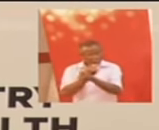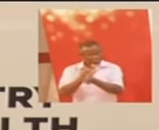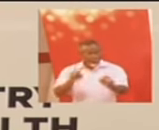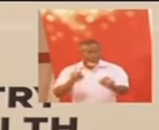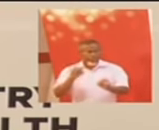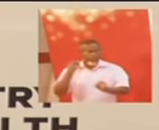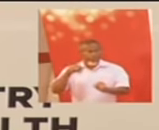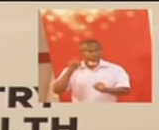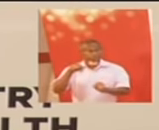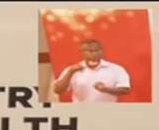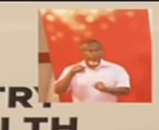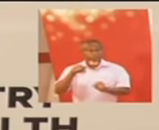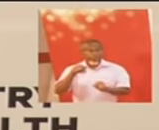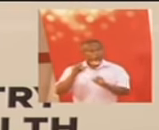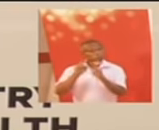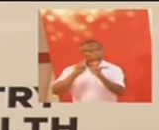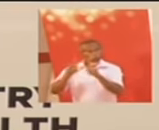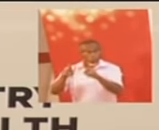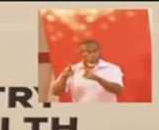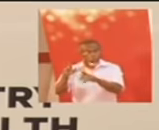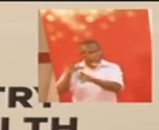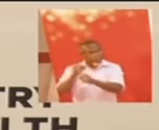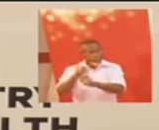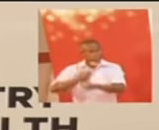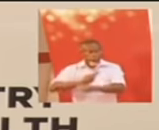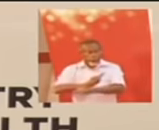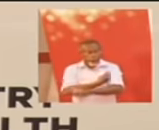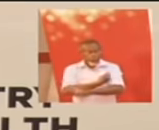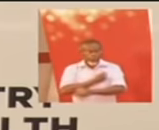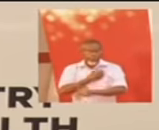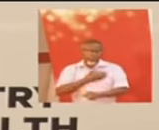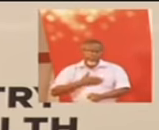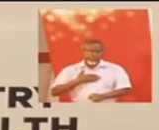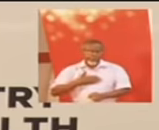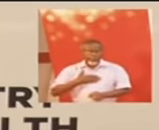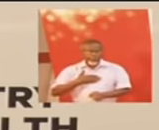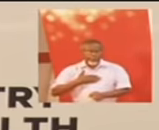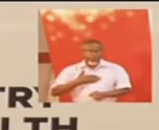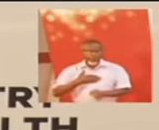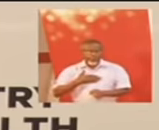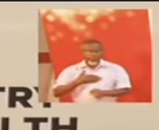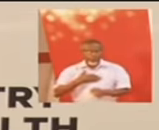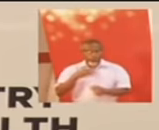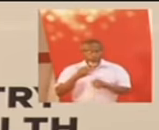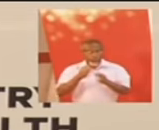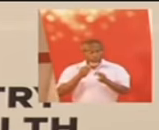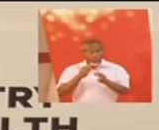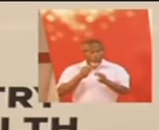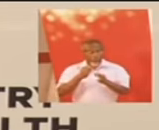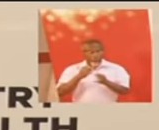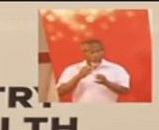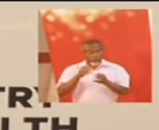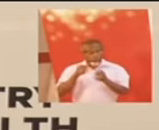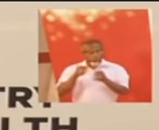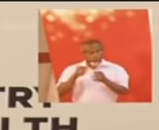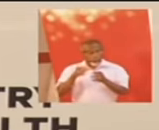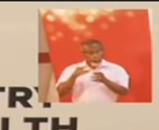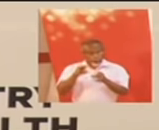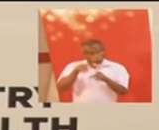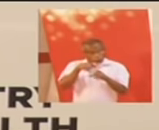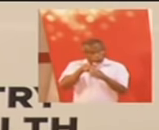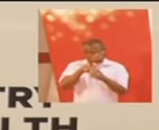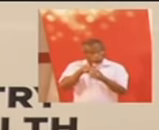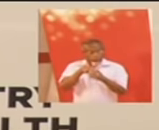high-risk group, should come out and have your vaccine taken. If you are part of the clinics, you will be reached out to while you're there. And of course, given